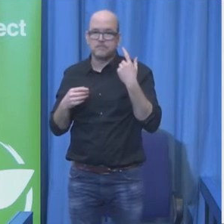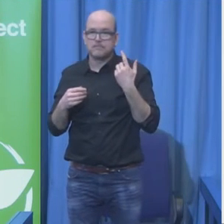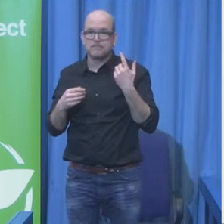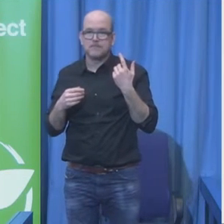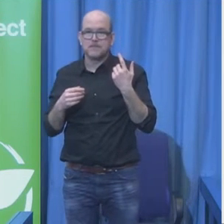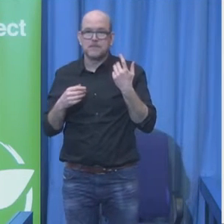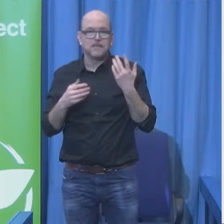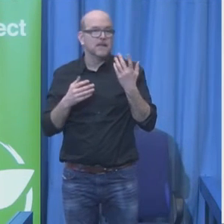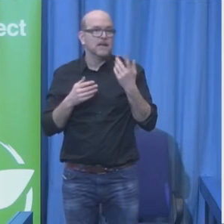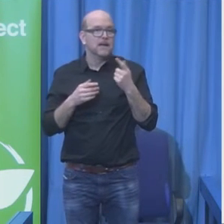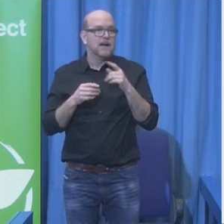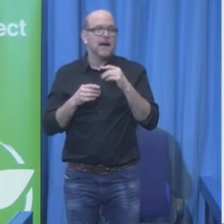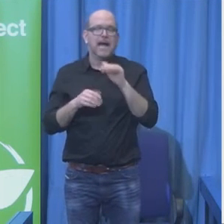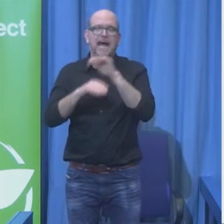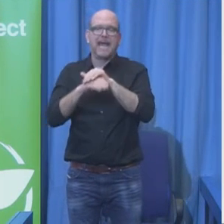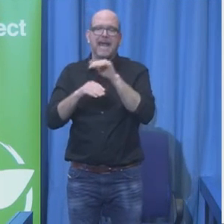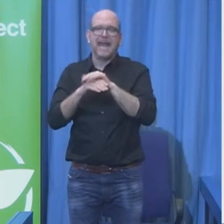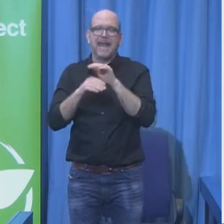very high-level